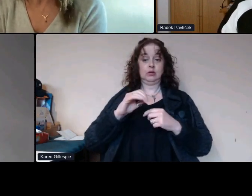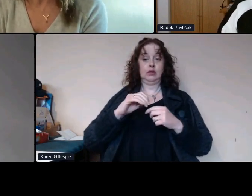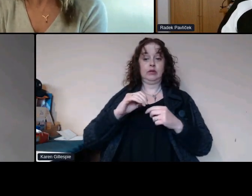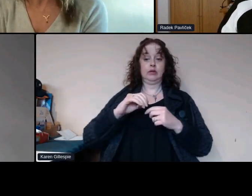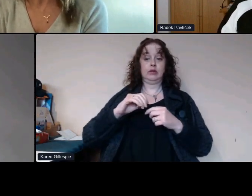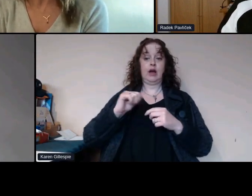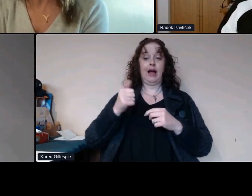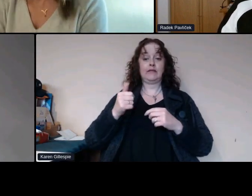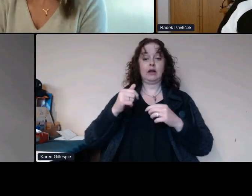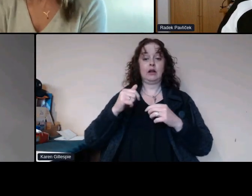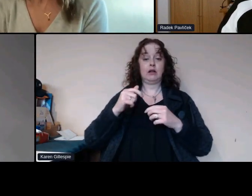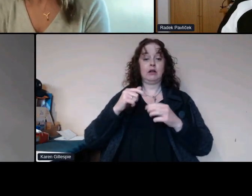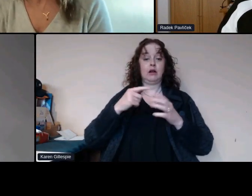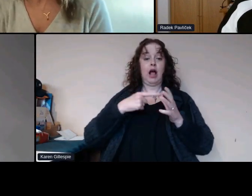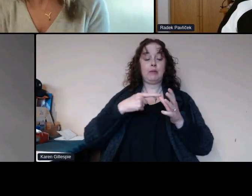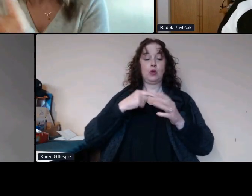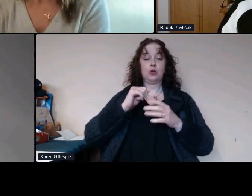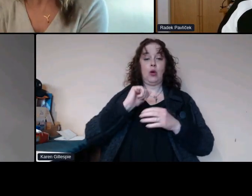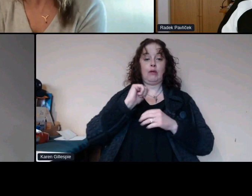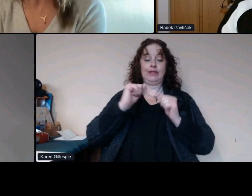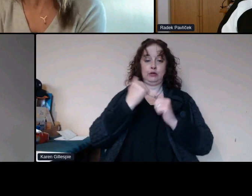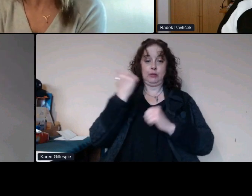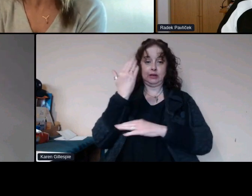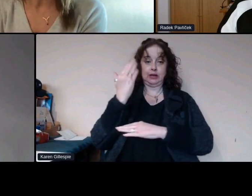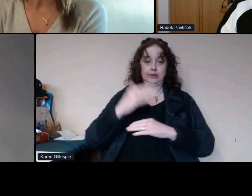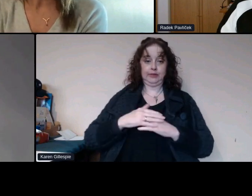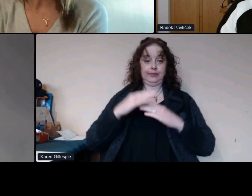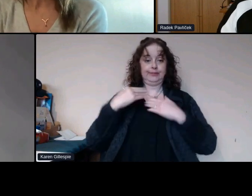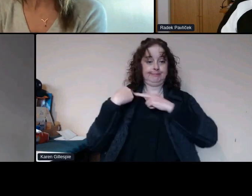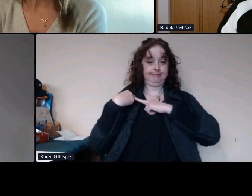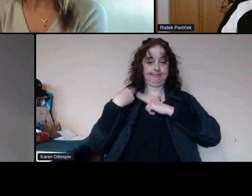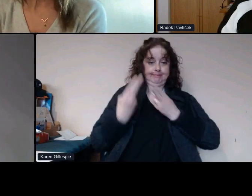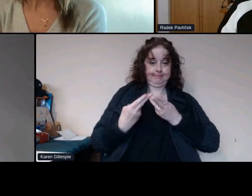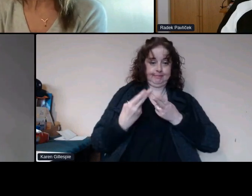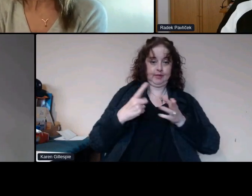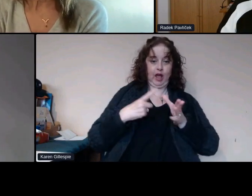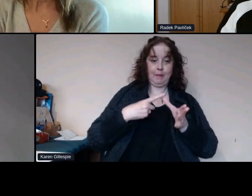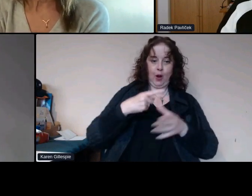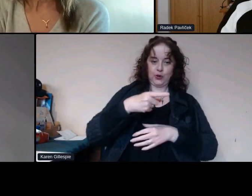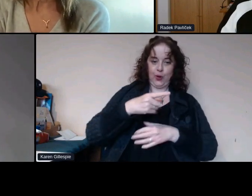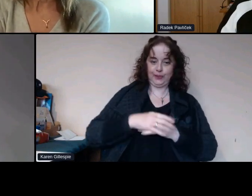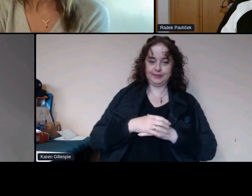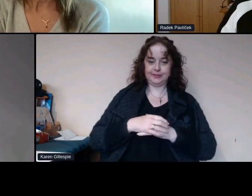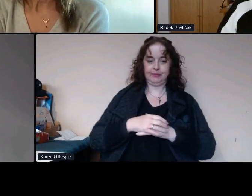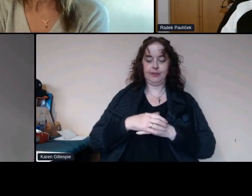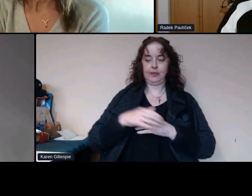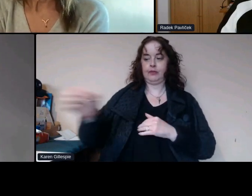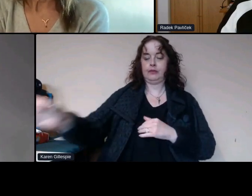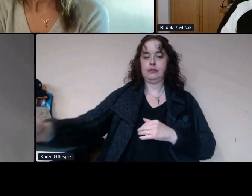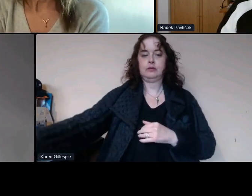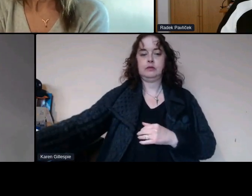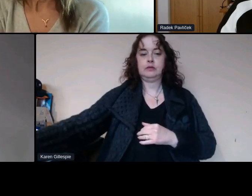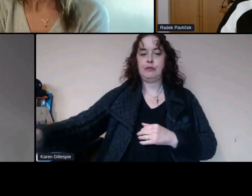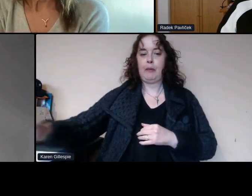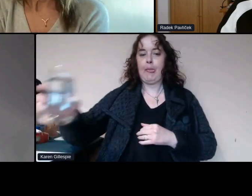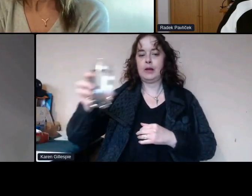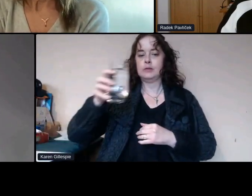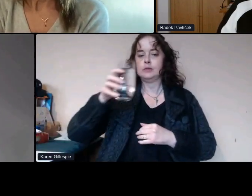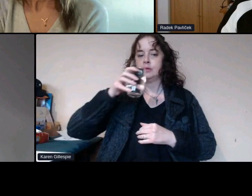is finished with his little presentation. So now, Alberto, please. Thank you, Susanna. Thank you and welcome,